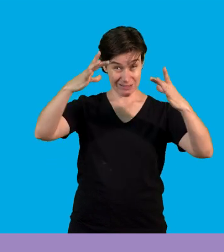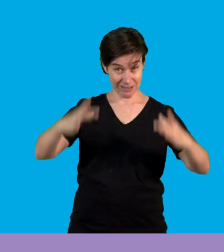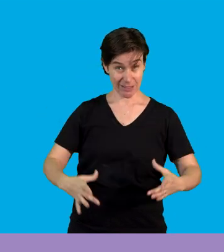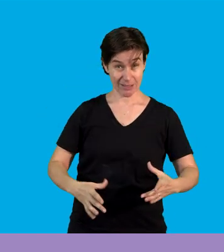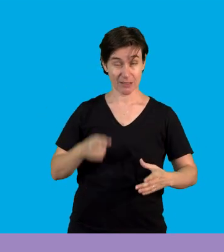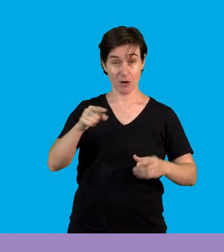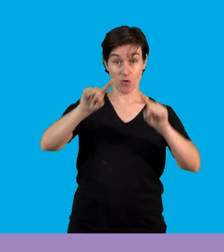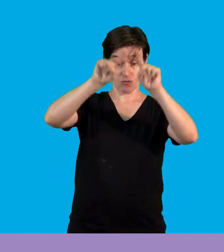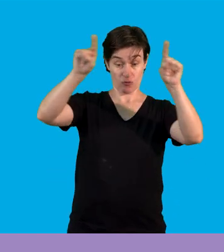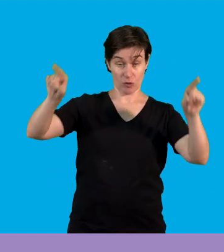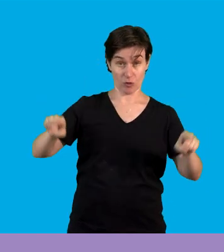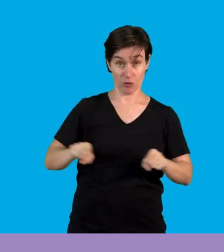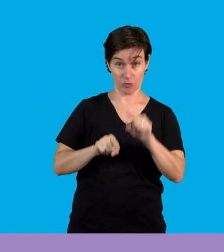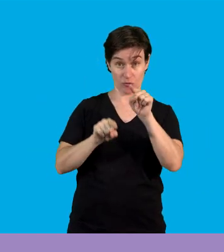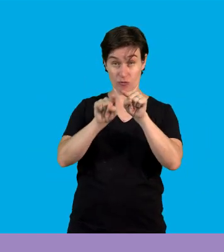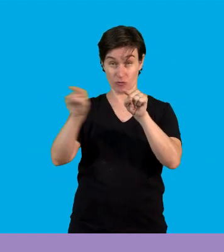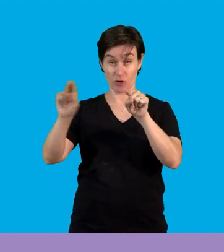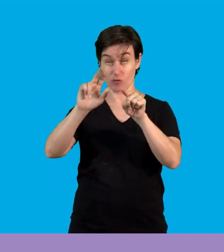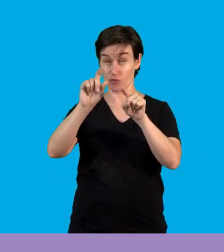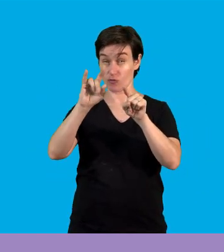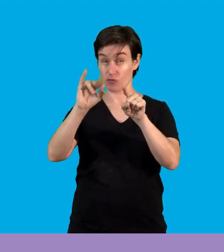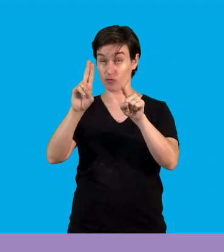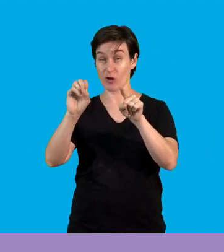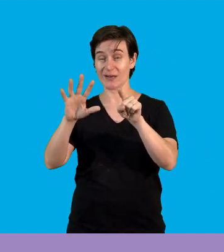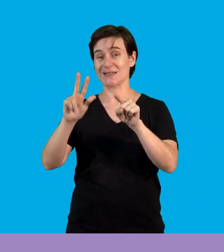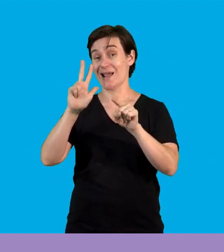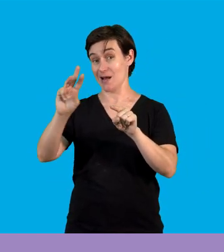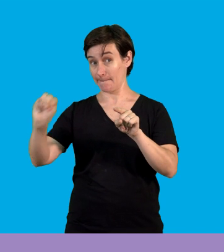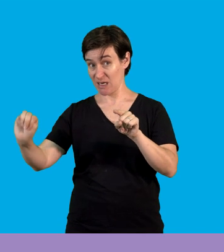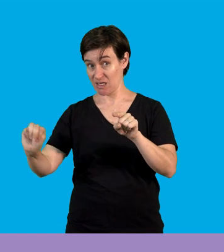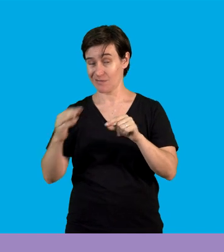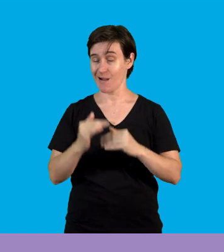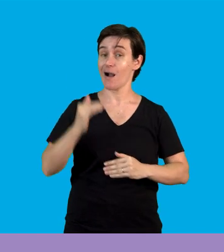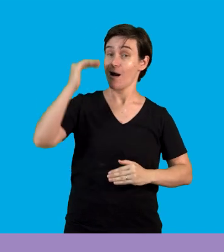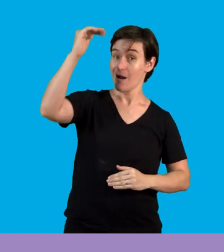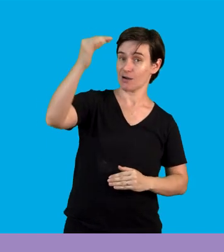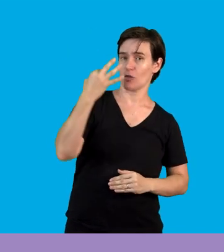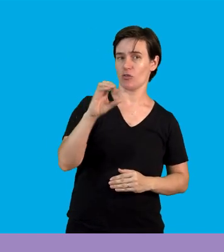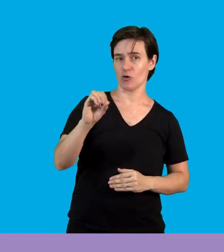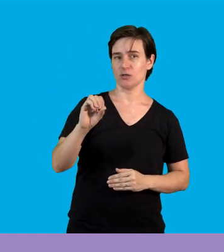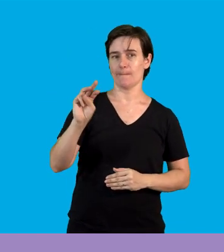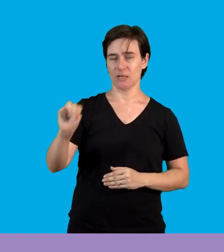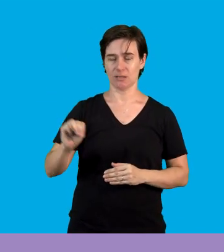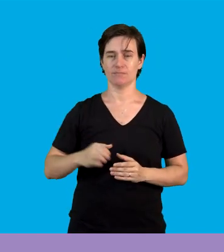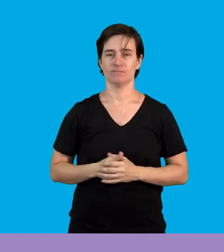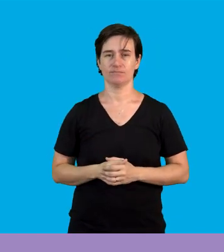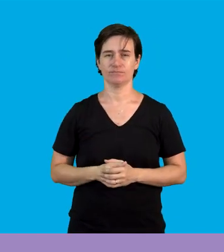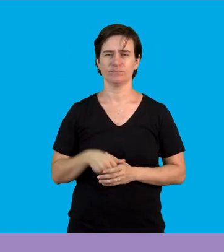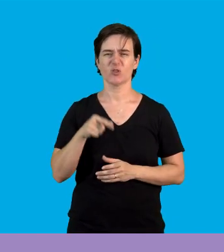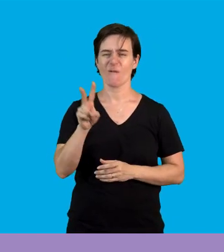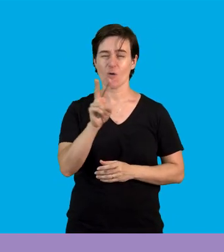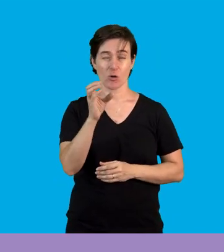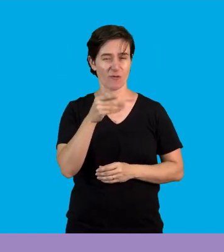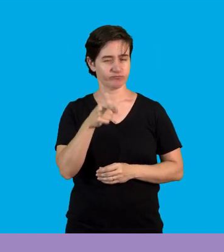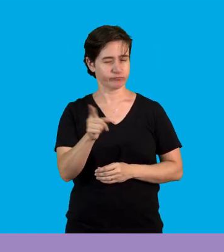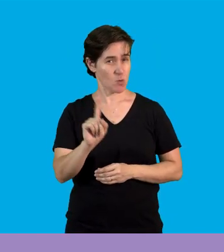the following cylinder with a radius of 8 meters and a height of 30 meters. So what is the